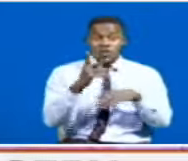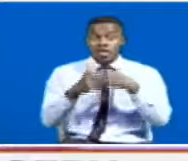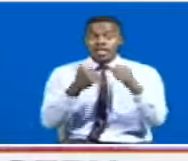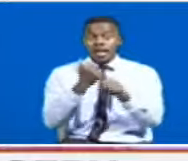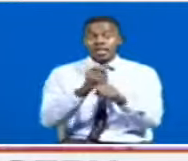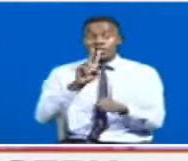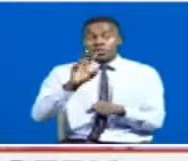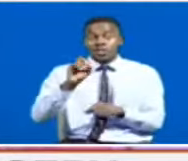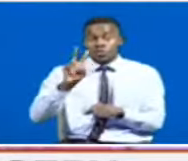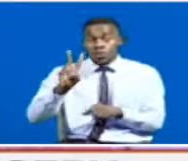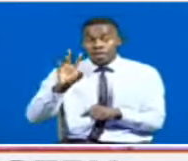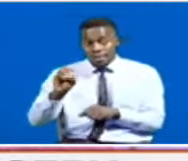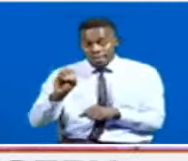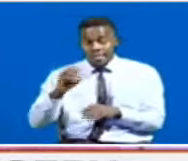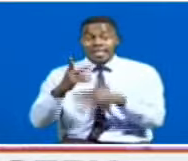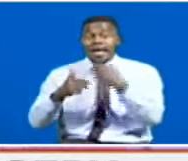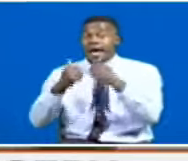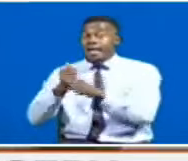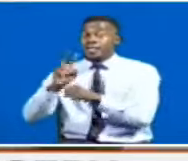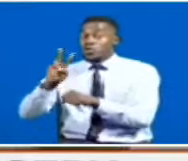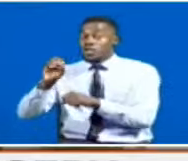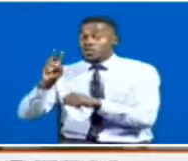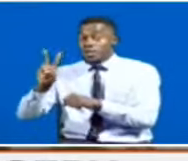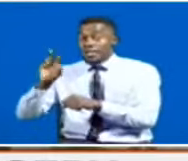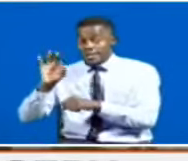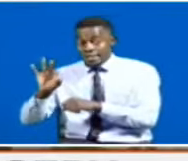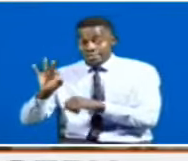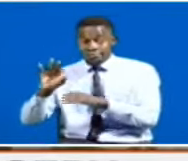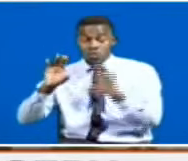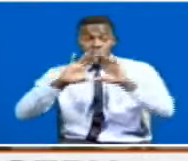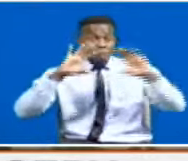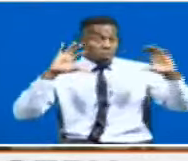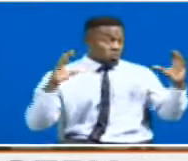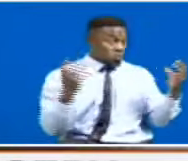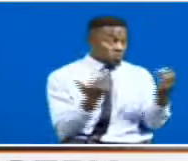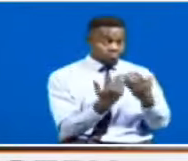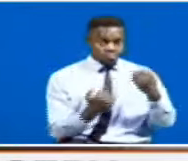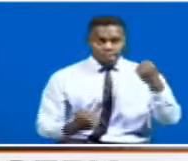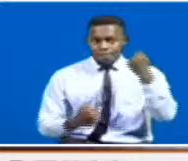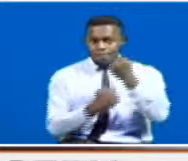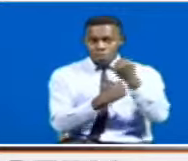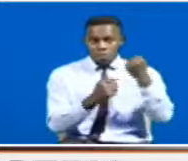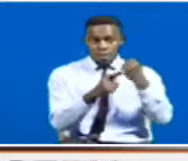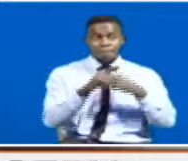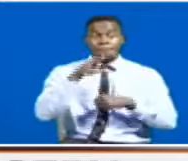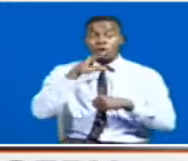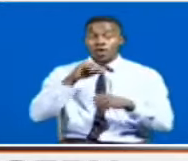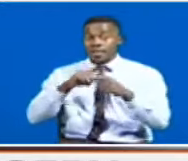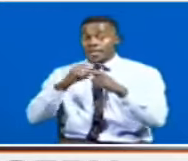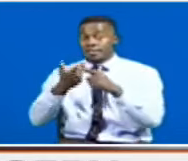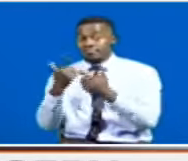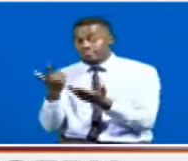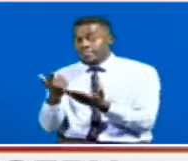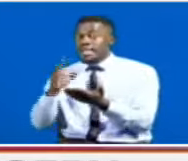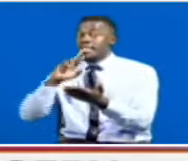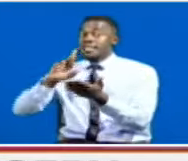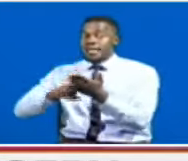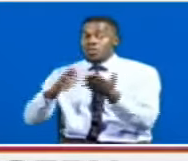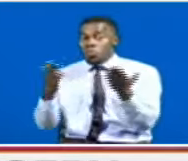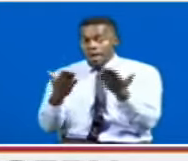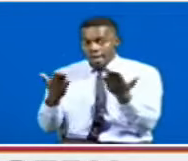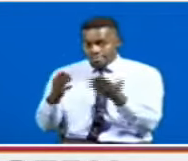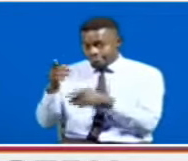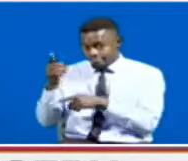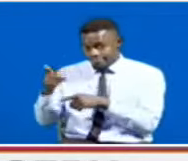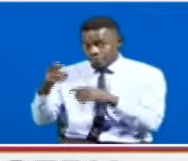year 2023, Humphrey was supported by the community and was admitted at Scots College to pursue a